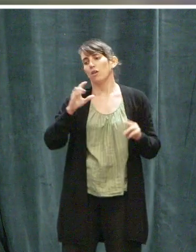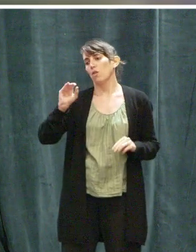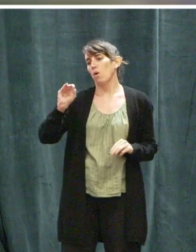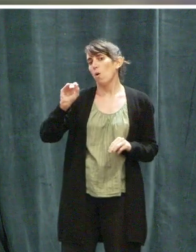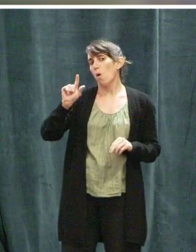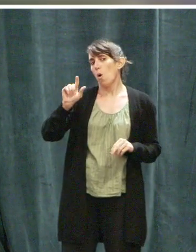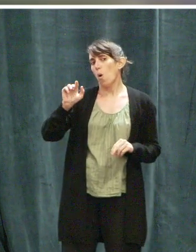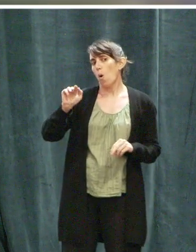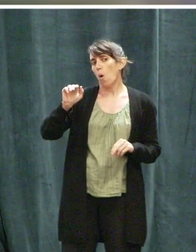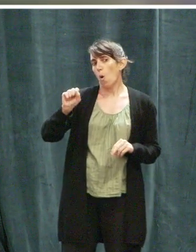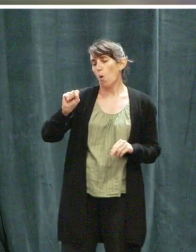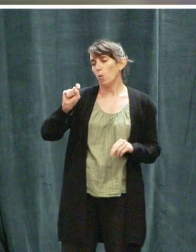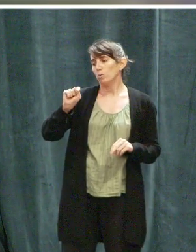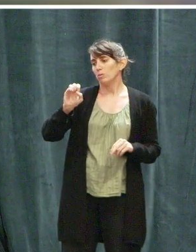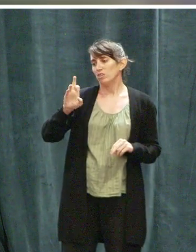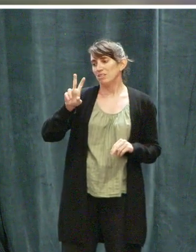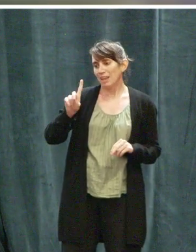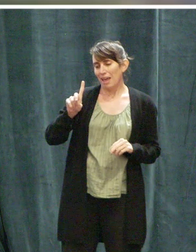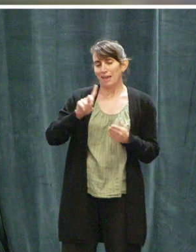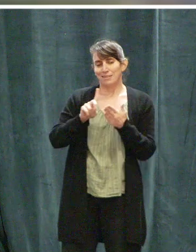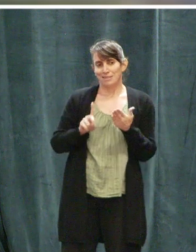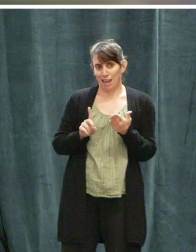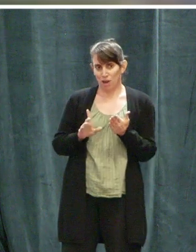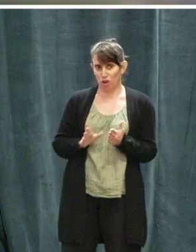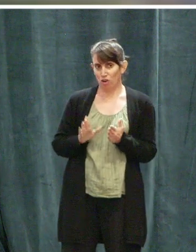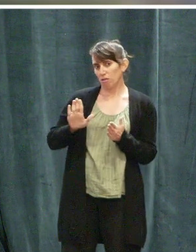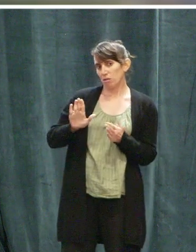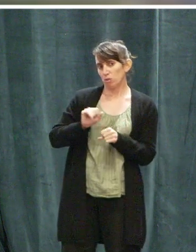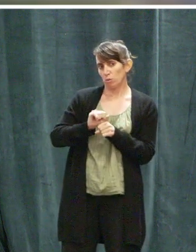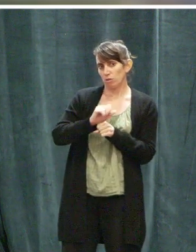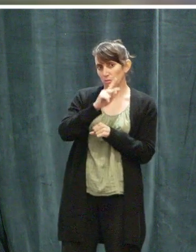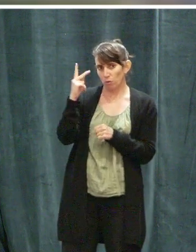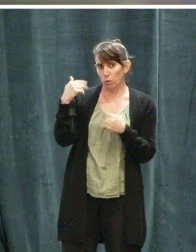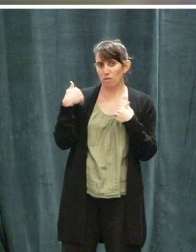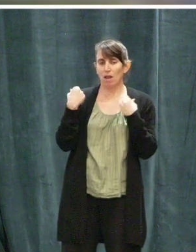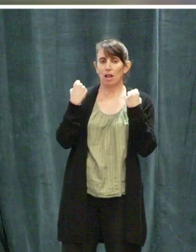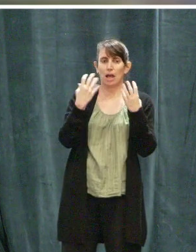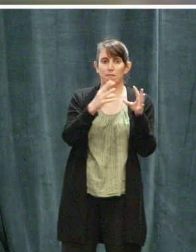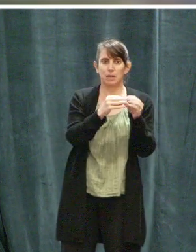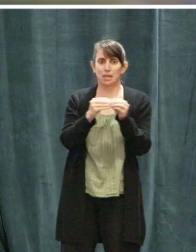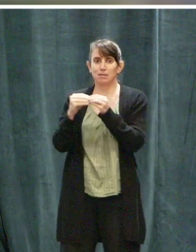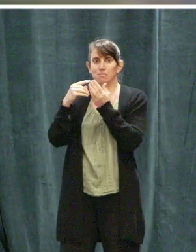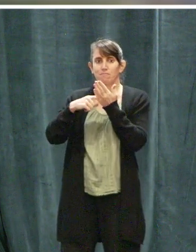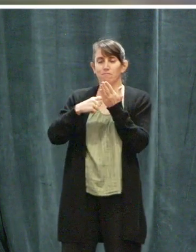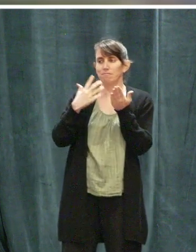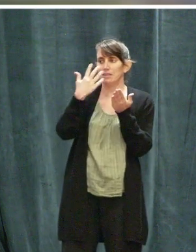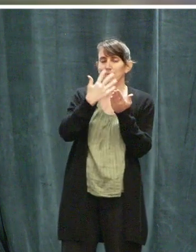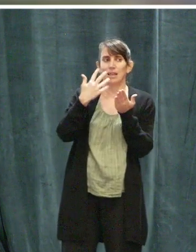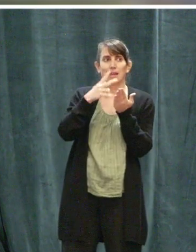doing now. I would just say that we've had a lot of public meetings to talk about the aesthetic of the